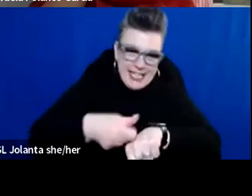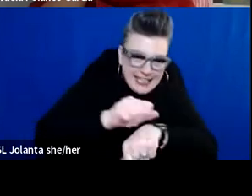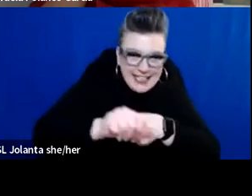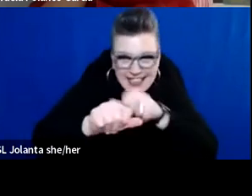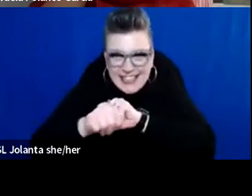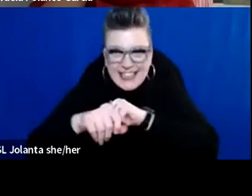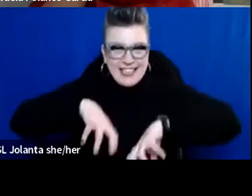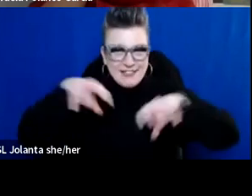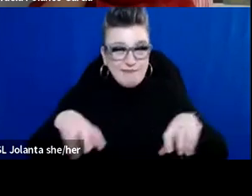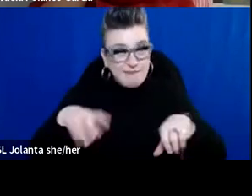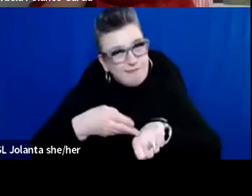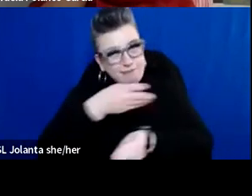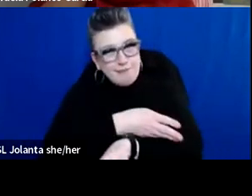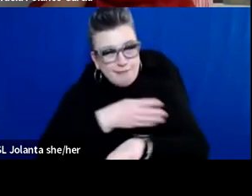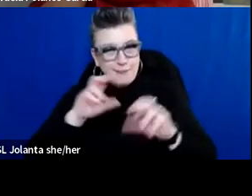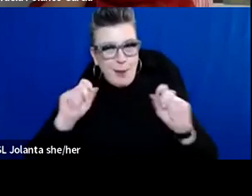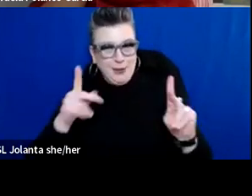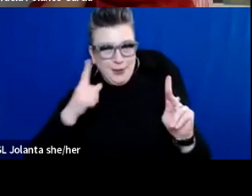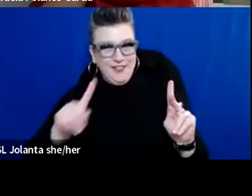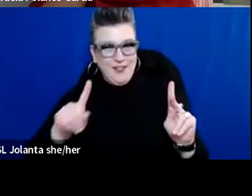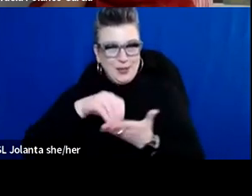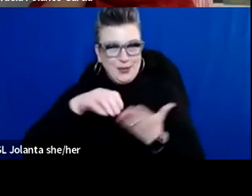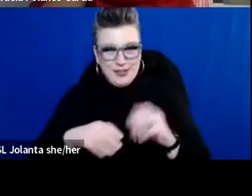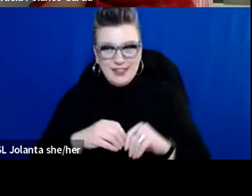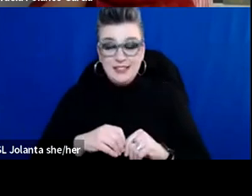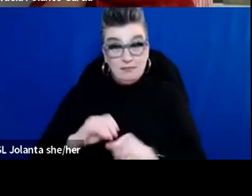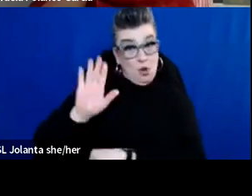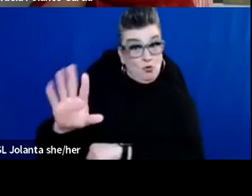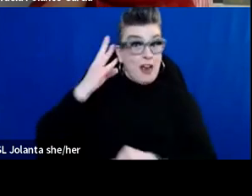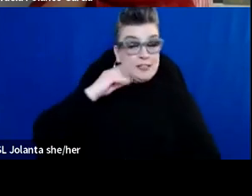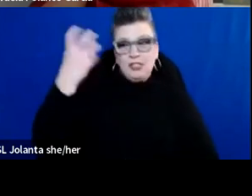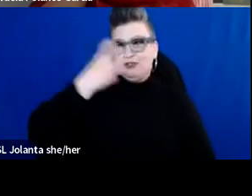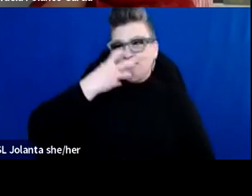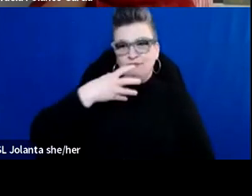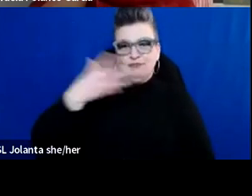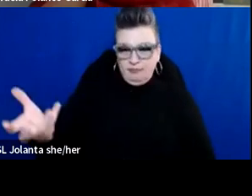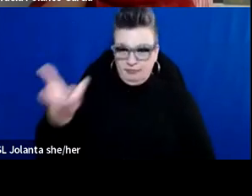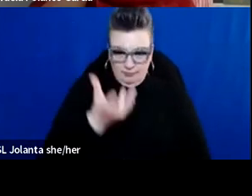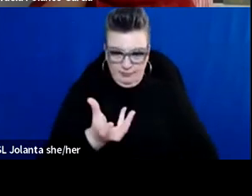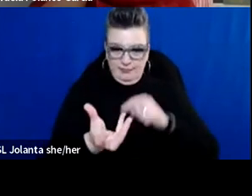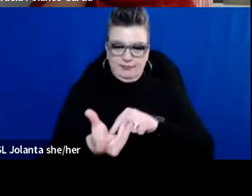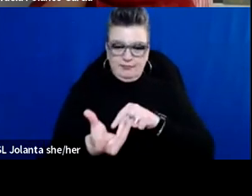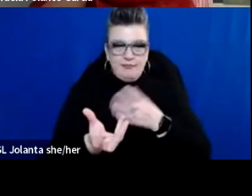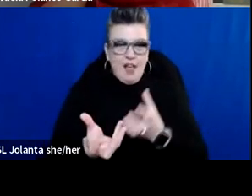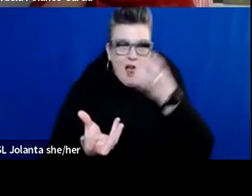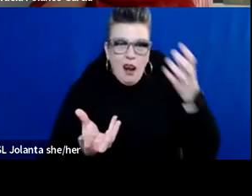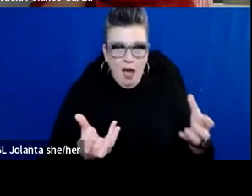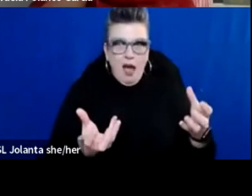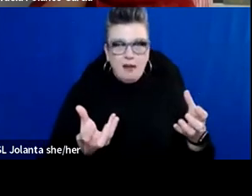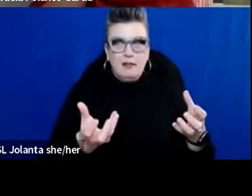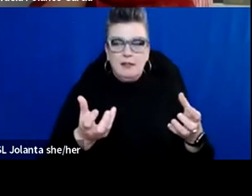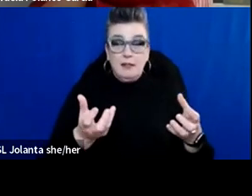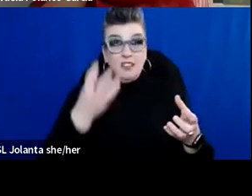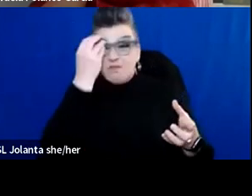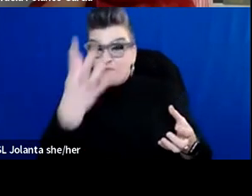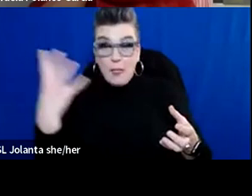students and you know based on your experience you're going to bring a lot of important voice to us the beauty of this committee is we all come from